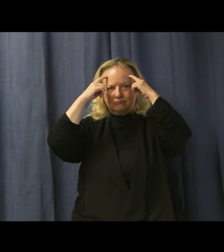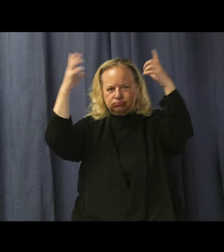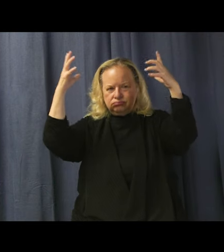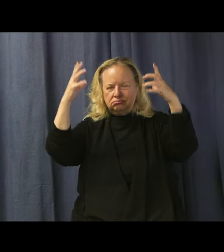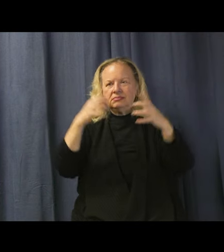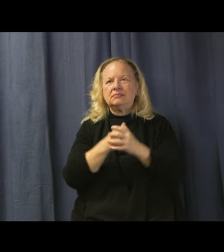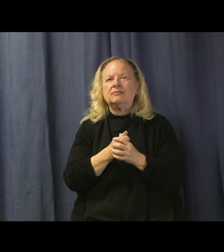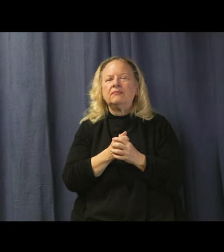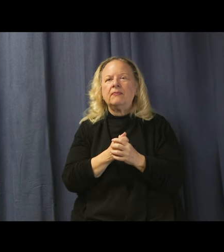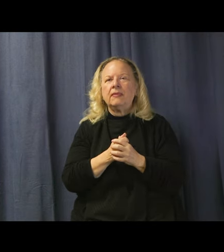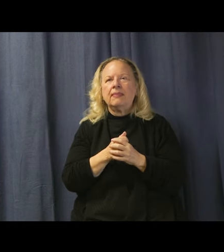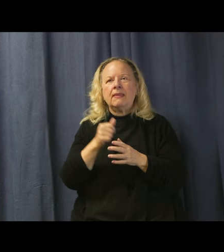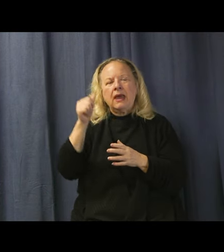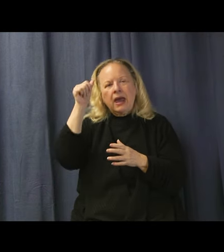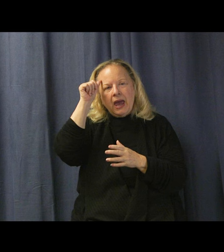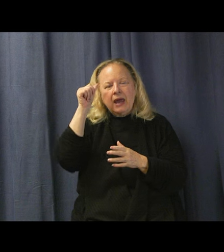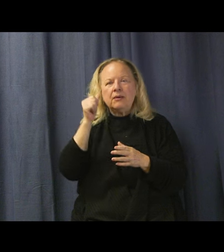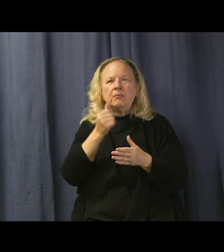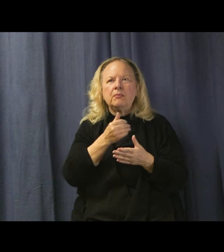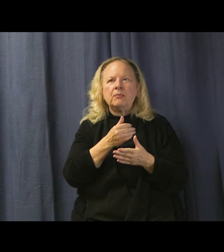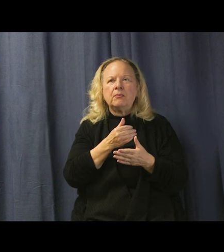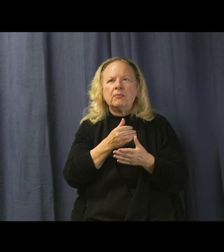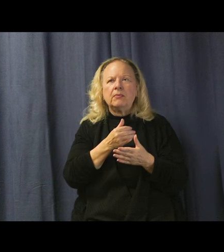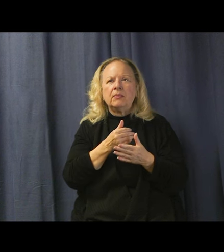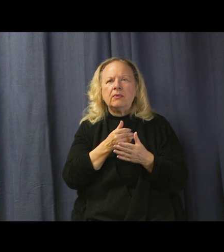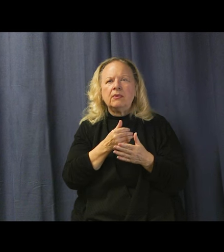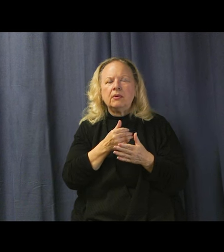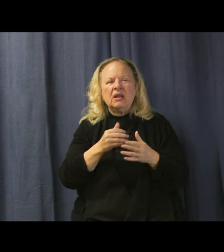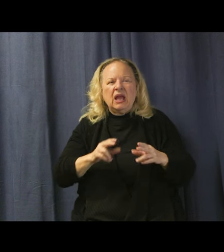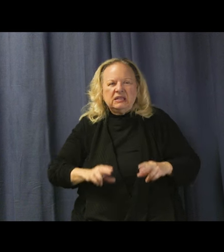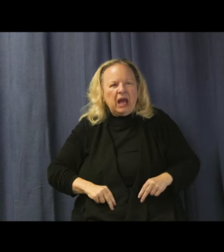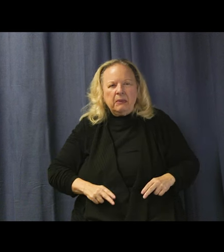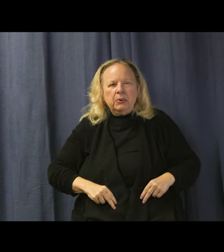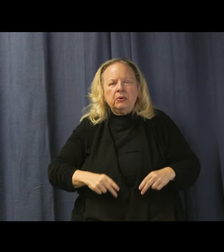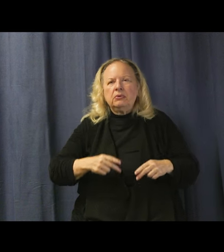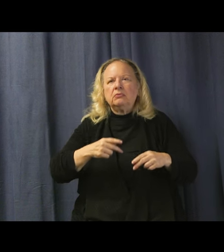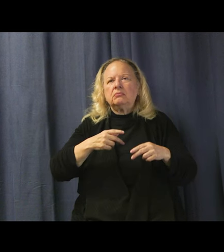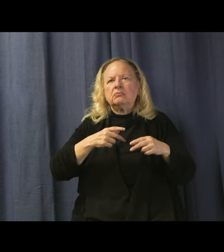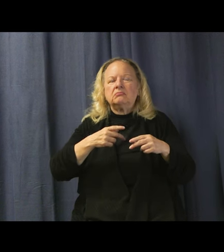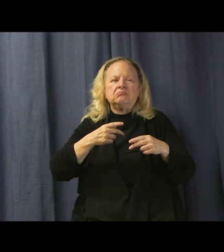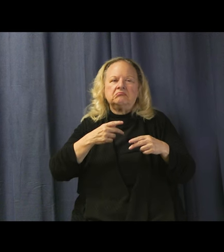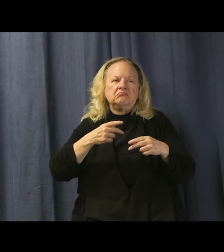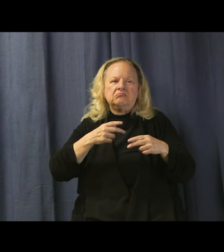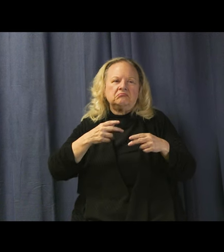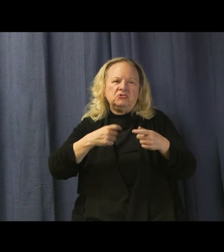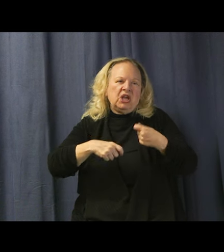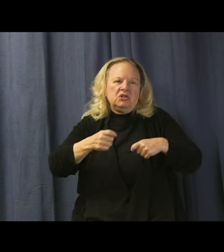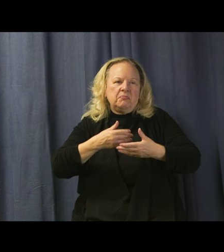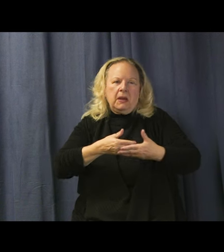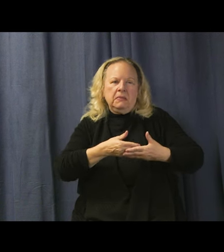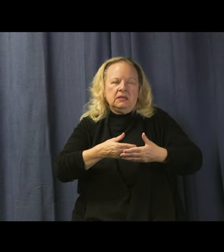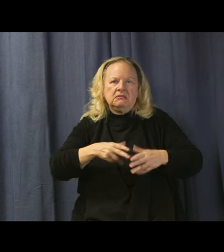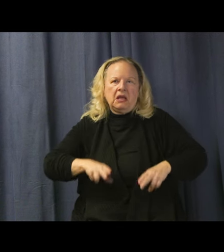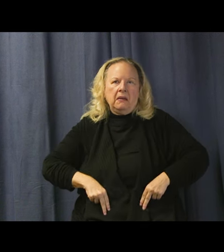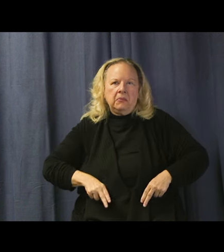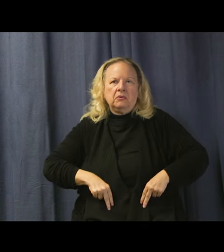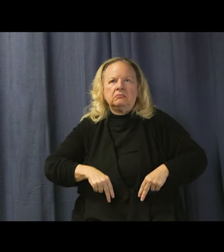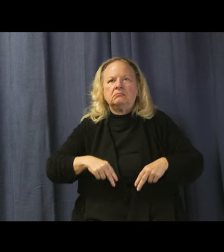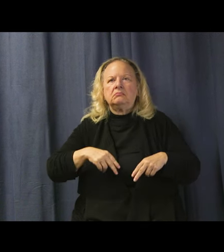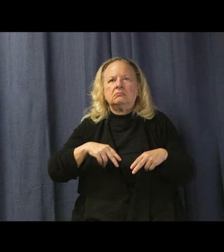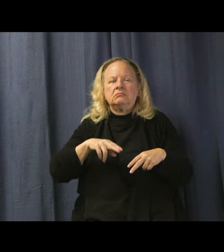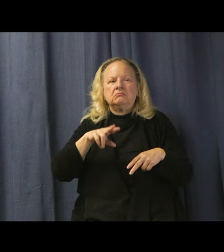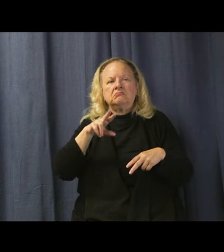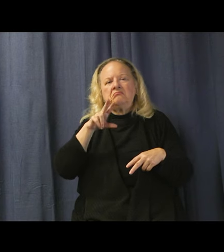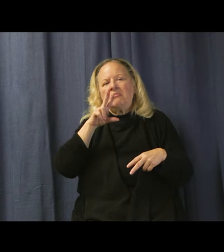Was Adam and Eve created as little babies with diapers and God had to change their diapers until they grew up? Okay, let's say they were about